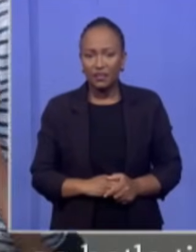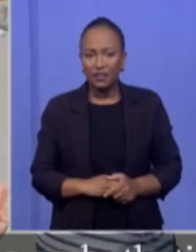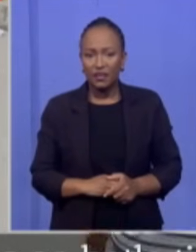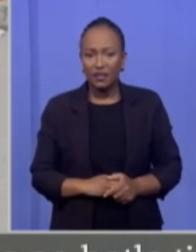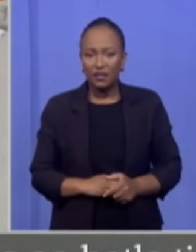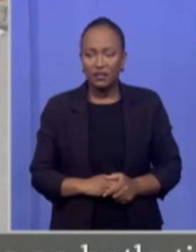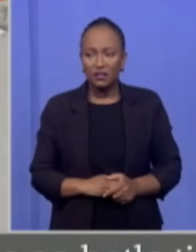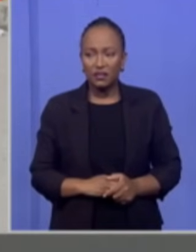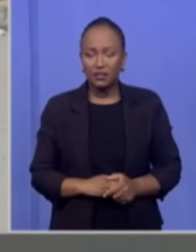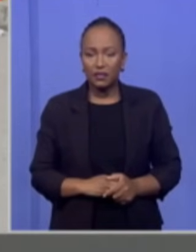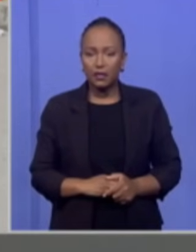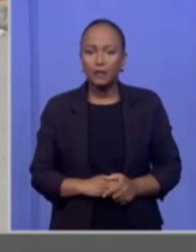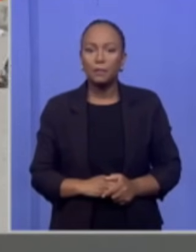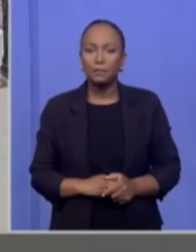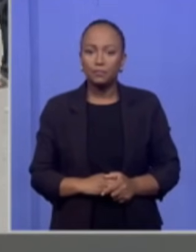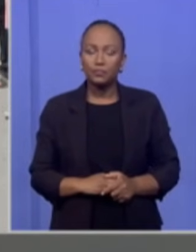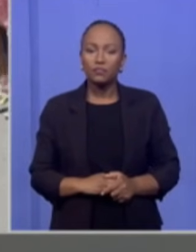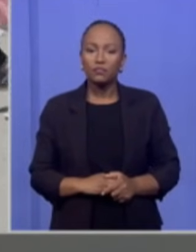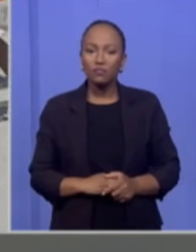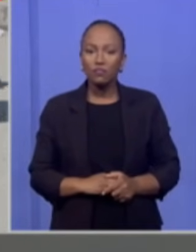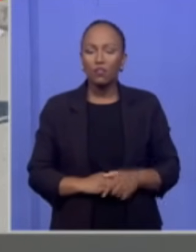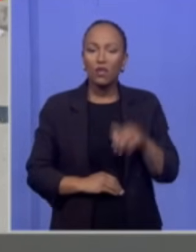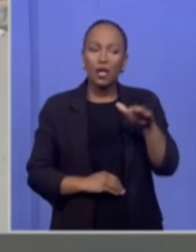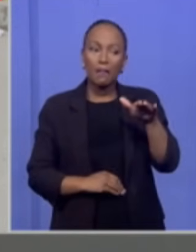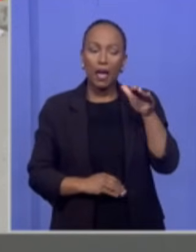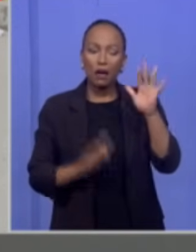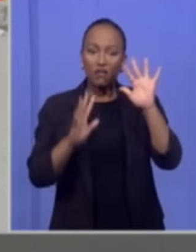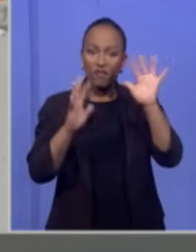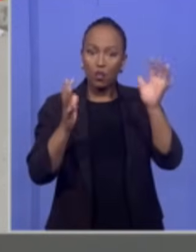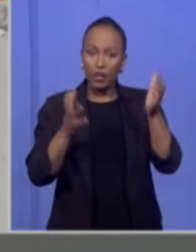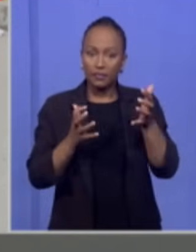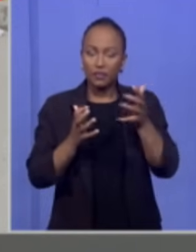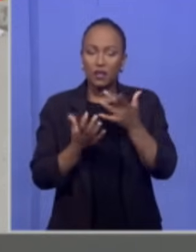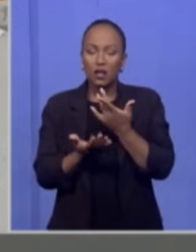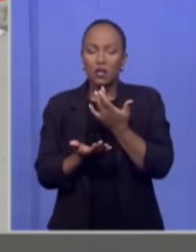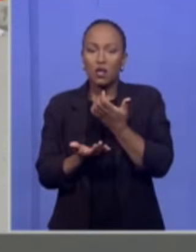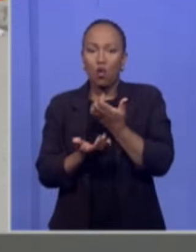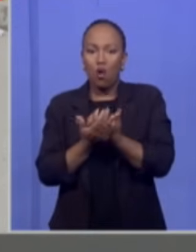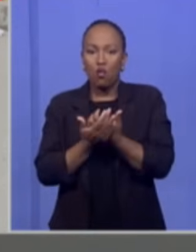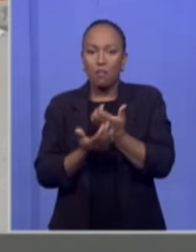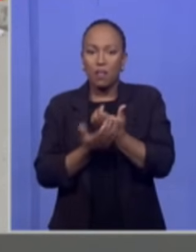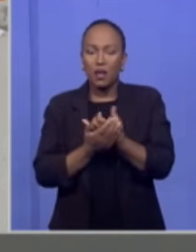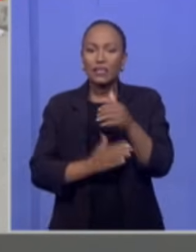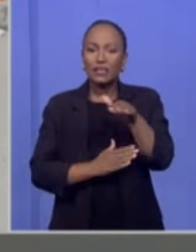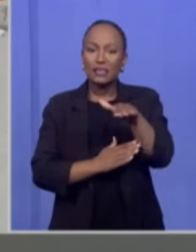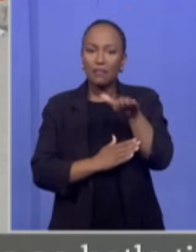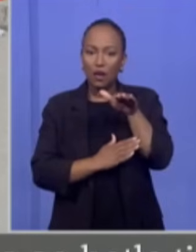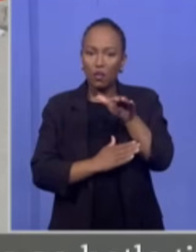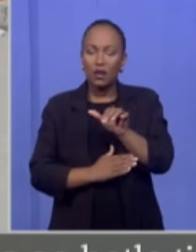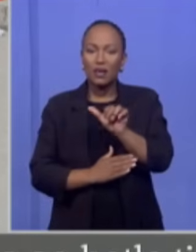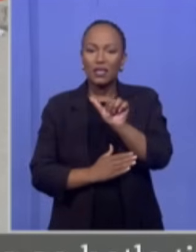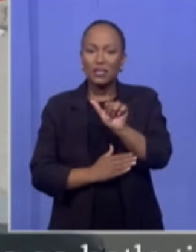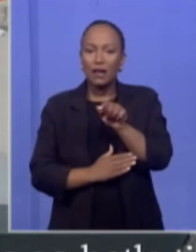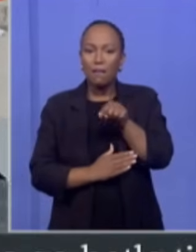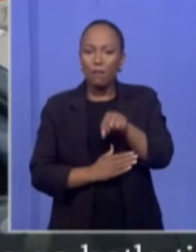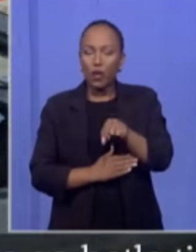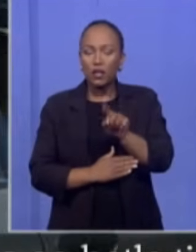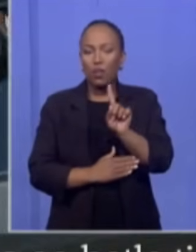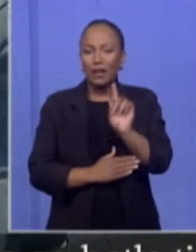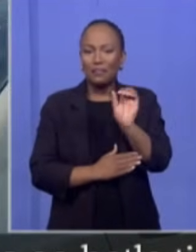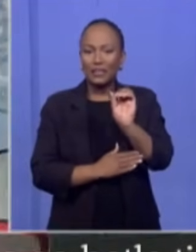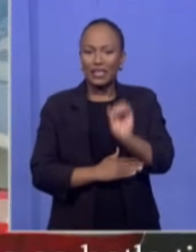Go ya ka banka ya lefatshe, ikonomi ya Zimbabwe e godile ka diperesente di le 6.1 mo ngwageng